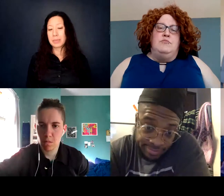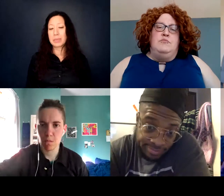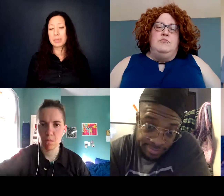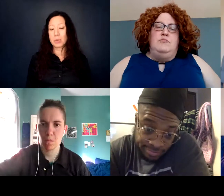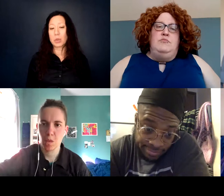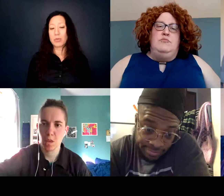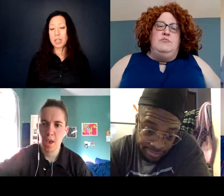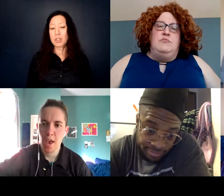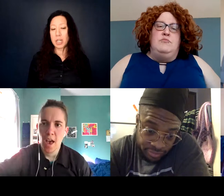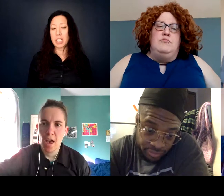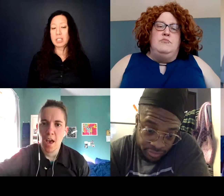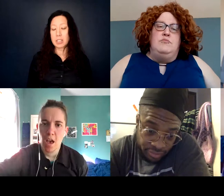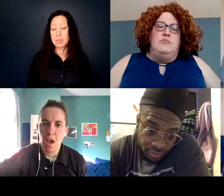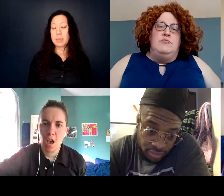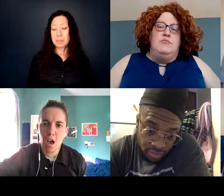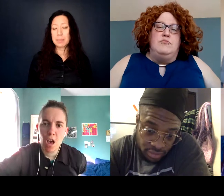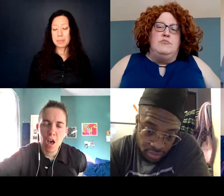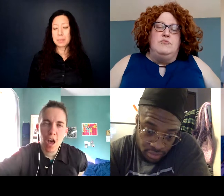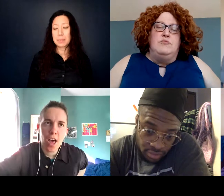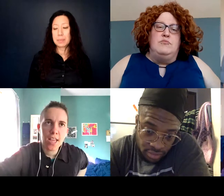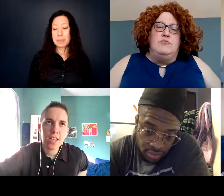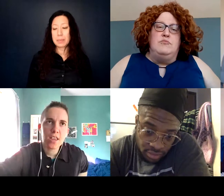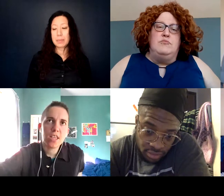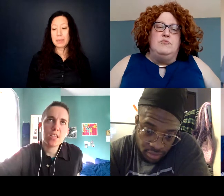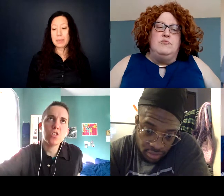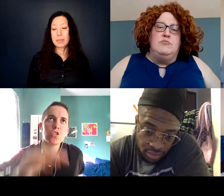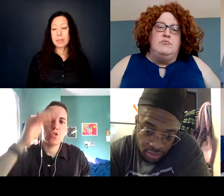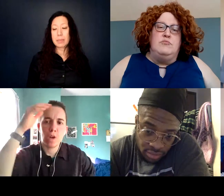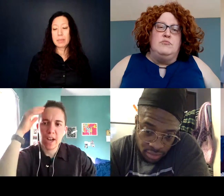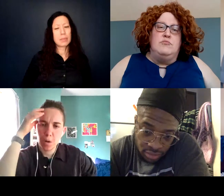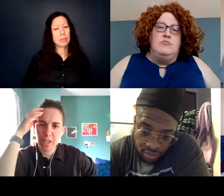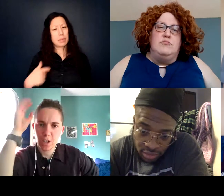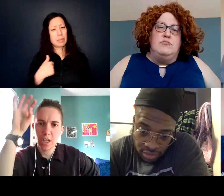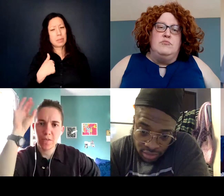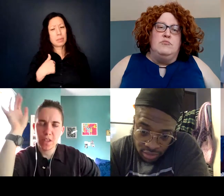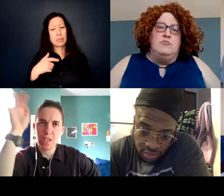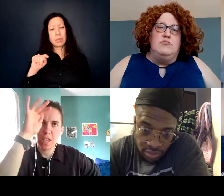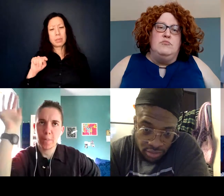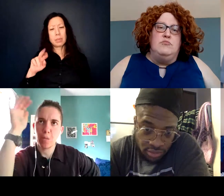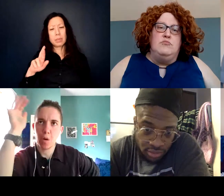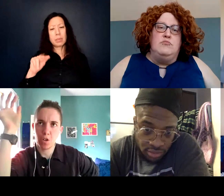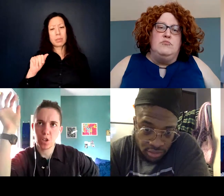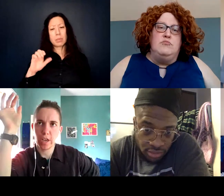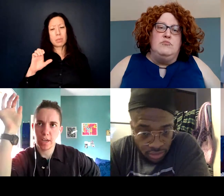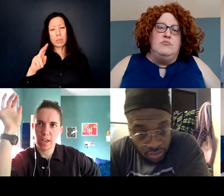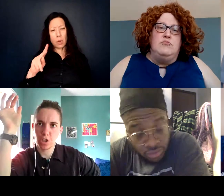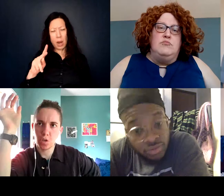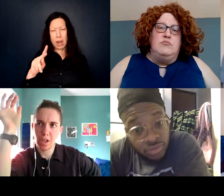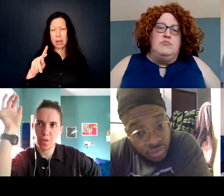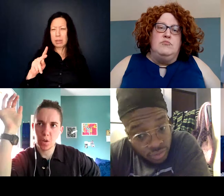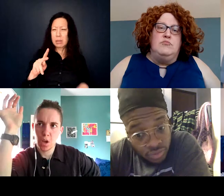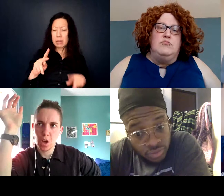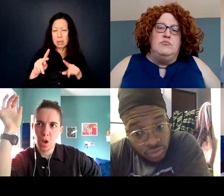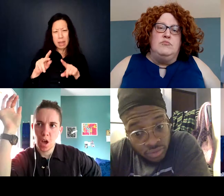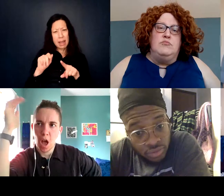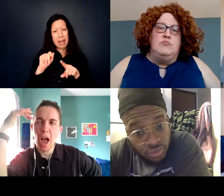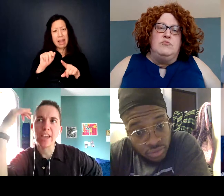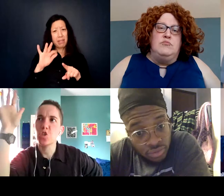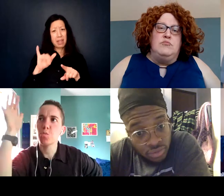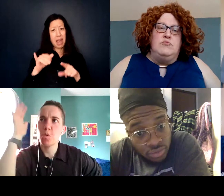well, refresher trainings. This is track, particularly if this is happening partially on a national